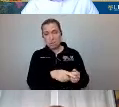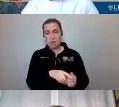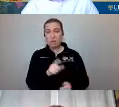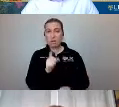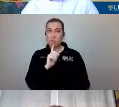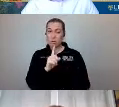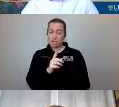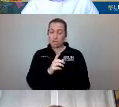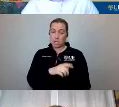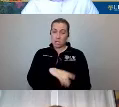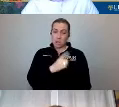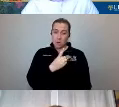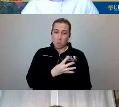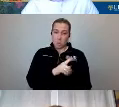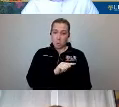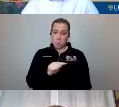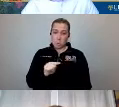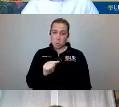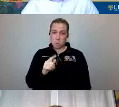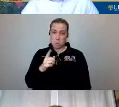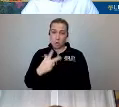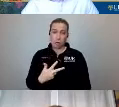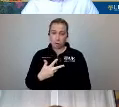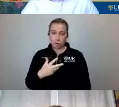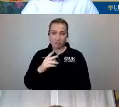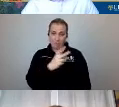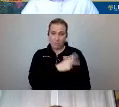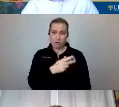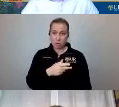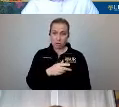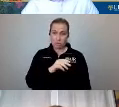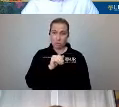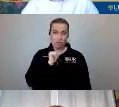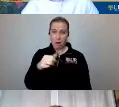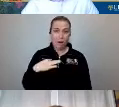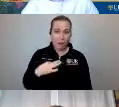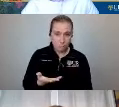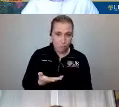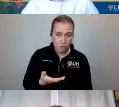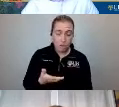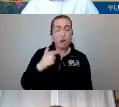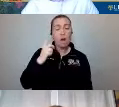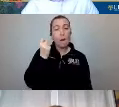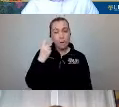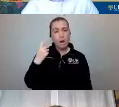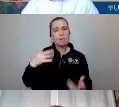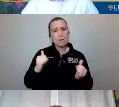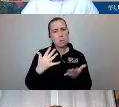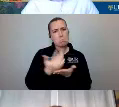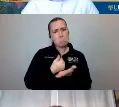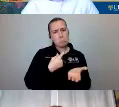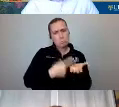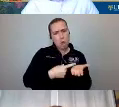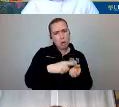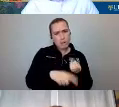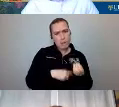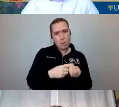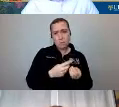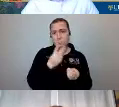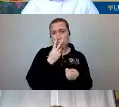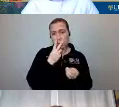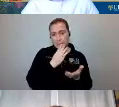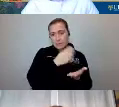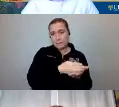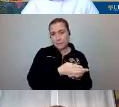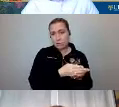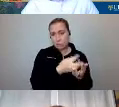of the patients that have self-referred have not been eligible, but it still is an opportunity for us to discuss smoking cessation resources with